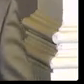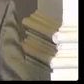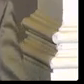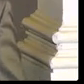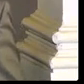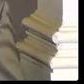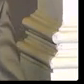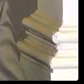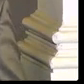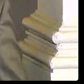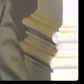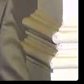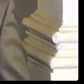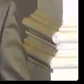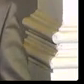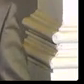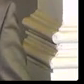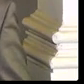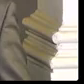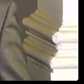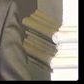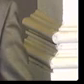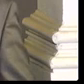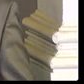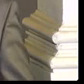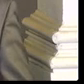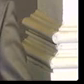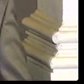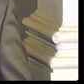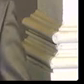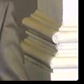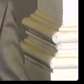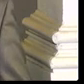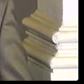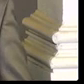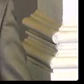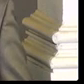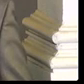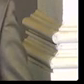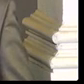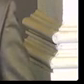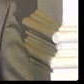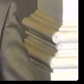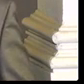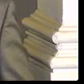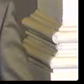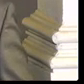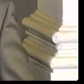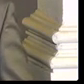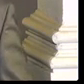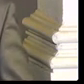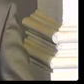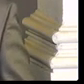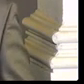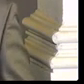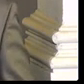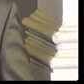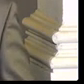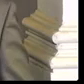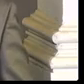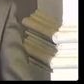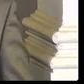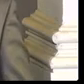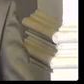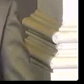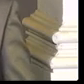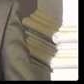you haven't yet seen or you haven't yet read the script of President Obama's speech over this weekend, I want to encourage you to do that. It was probably